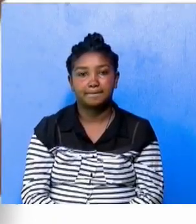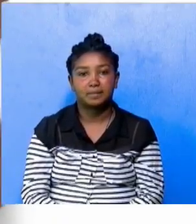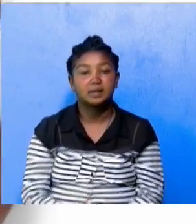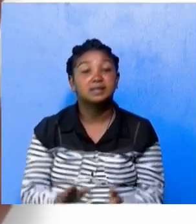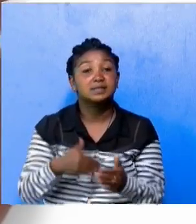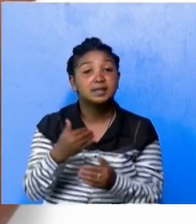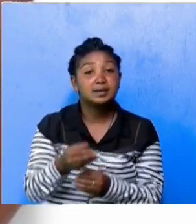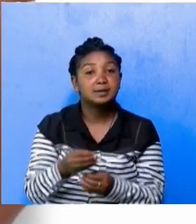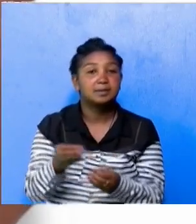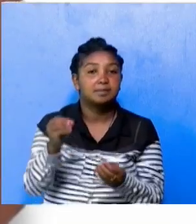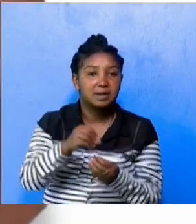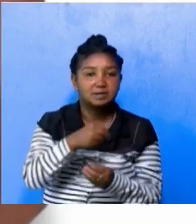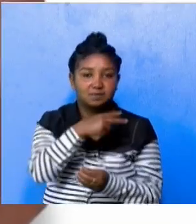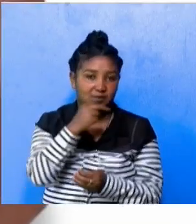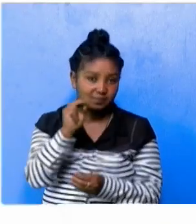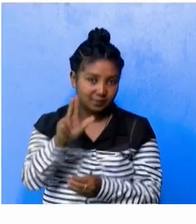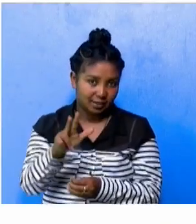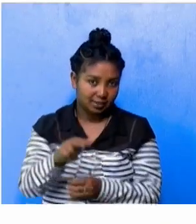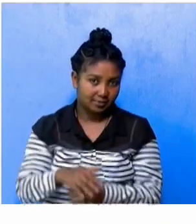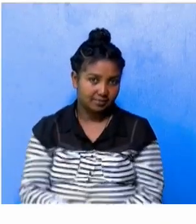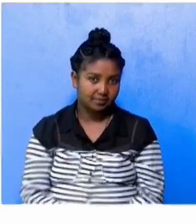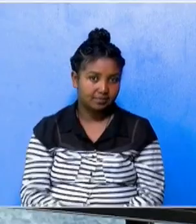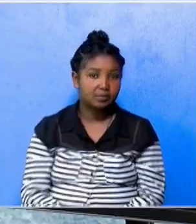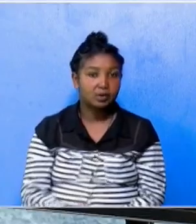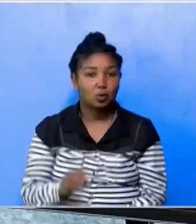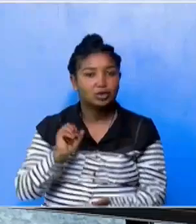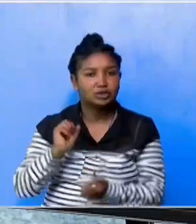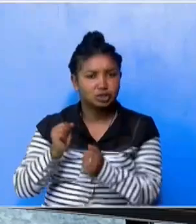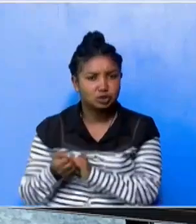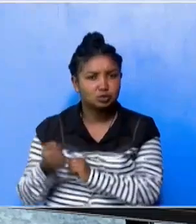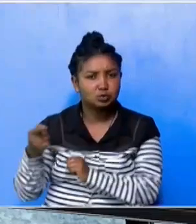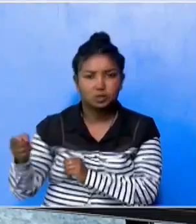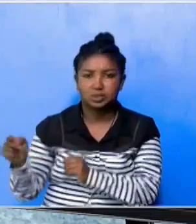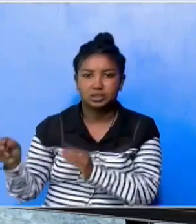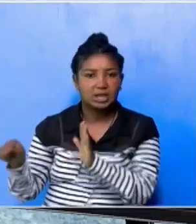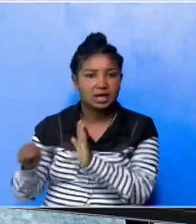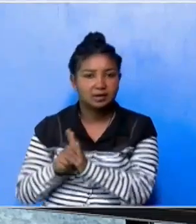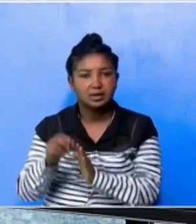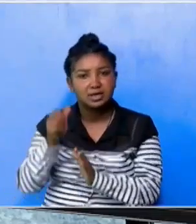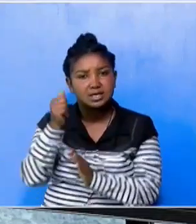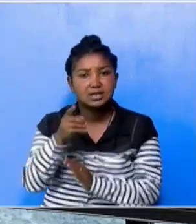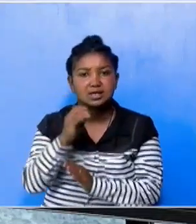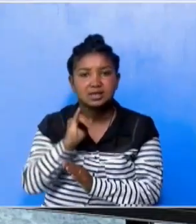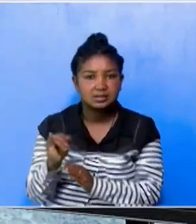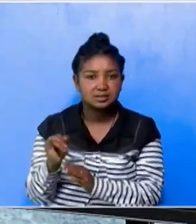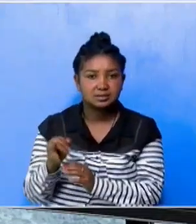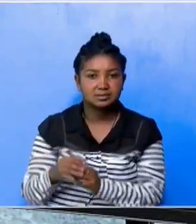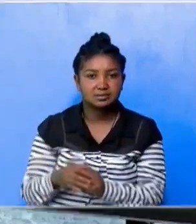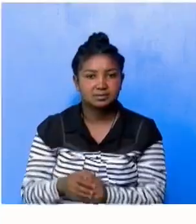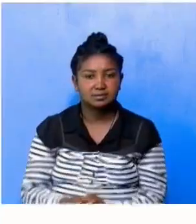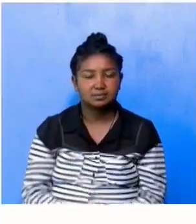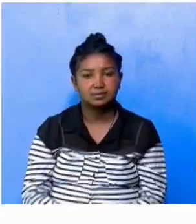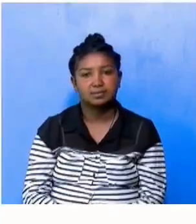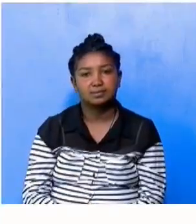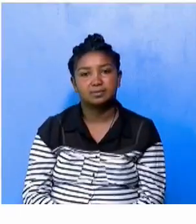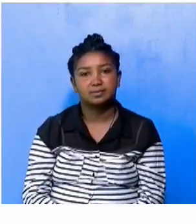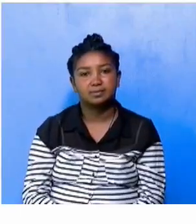Then plus verb 3. We can change this one into negative. He is.